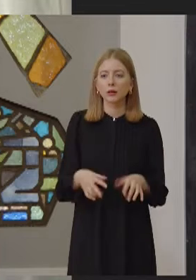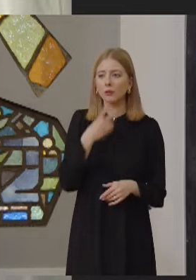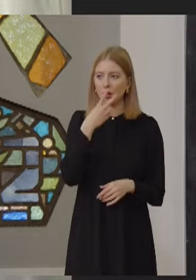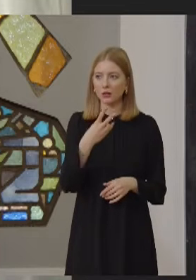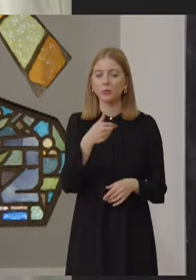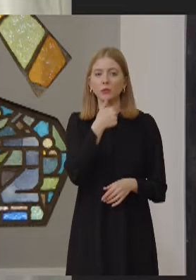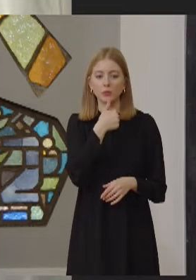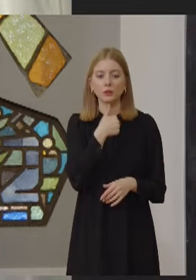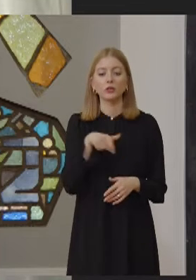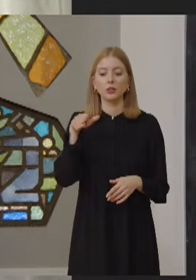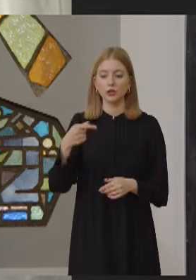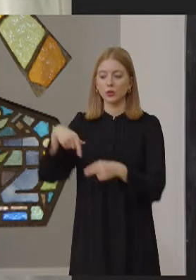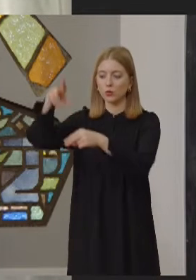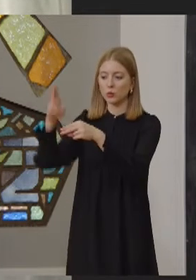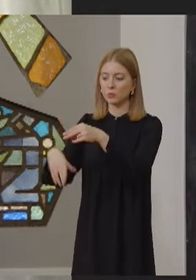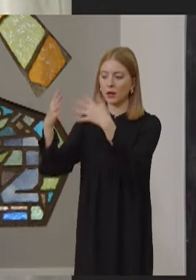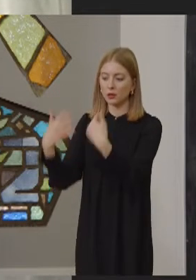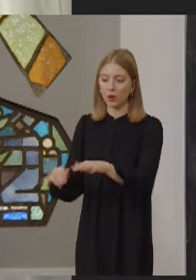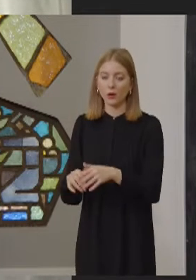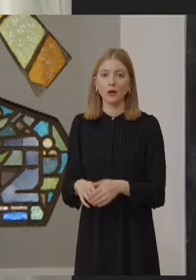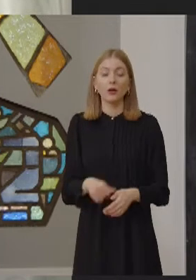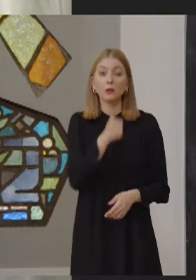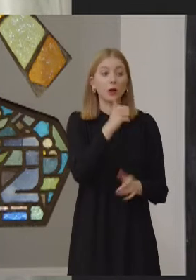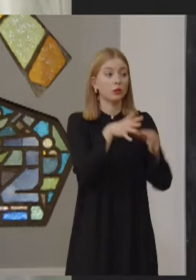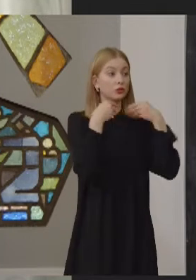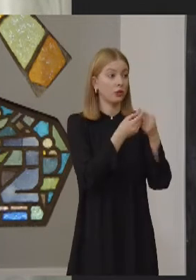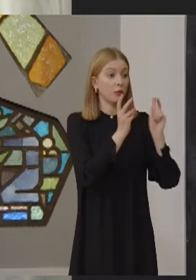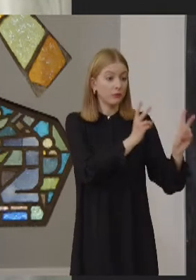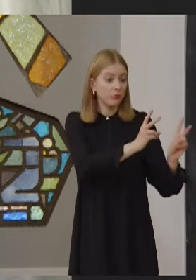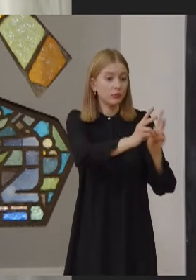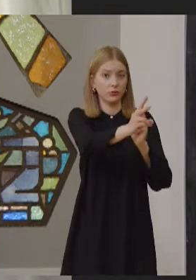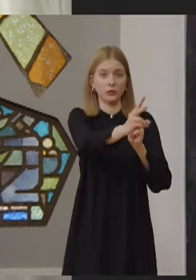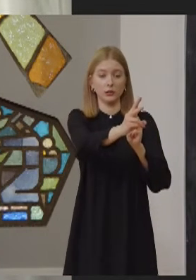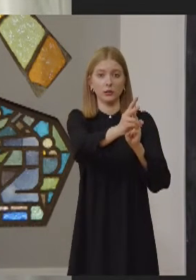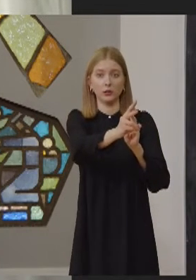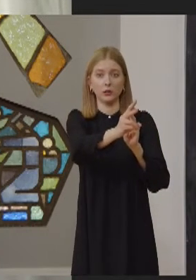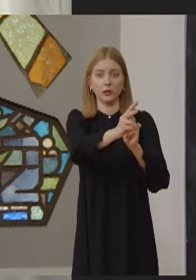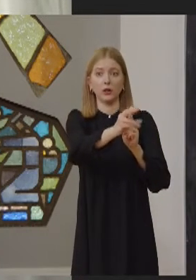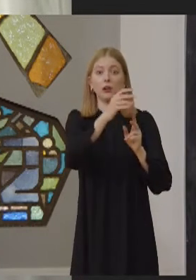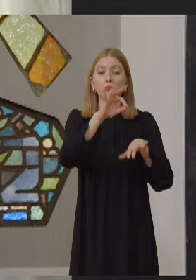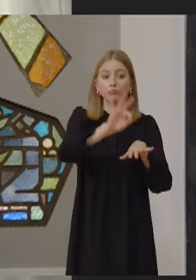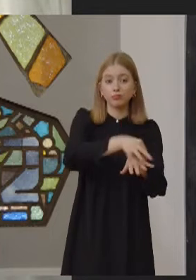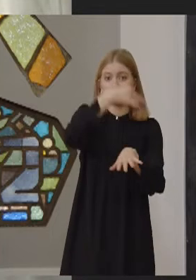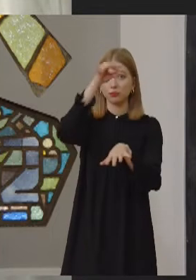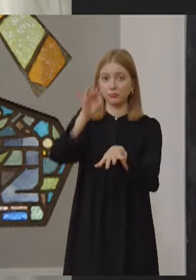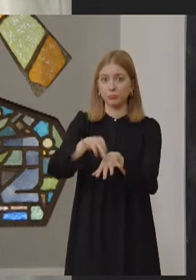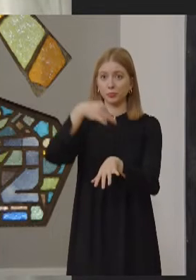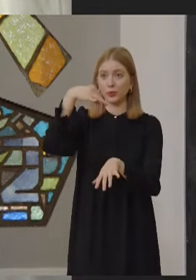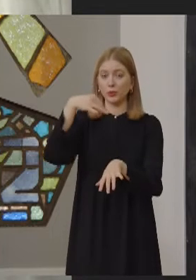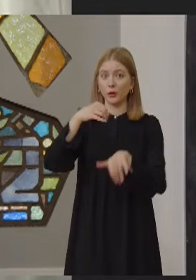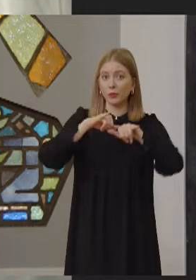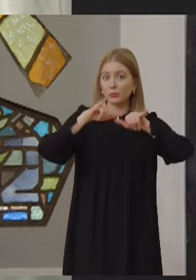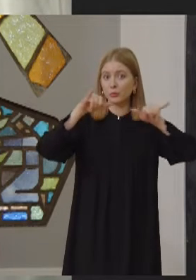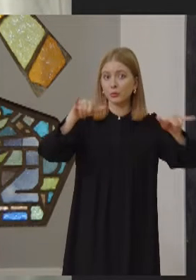if certain, as we see in history, if difficult decisions are adopted, then